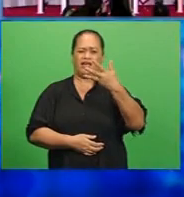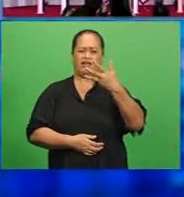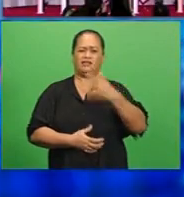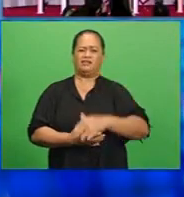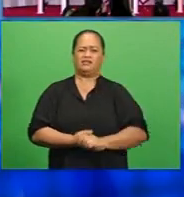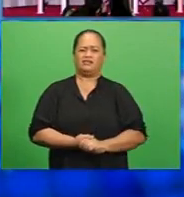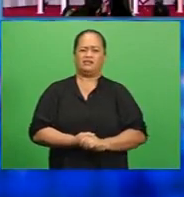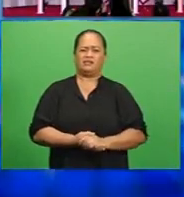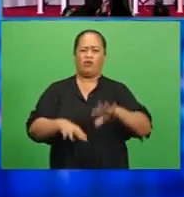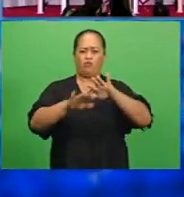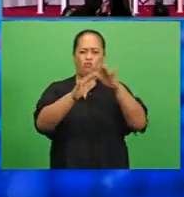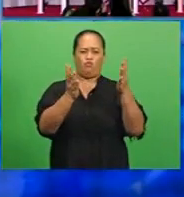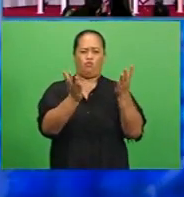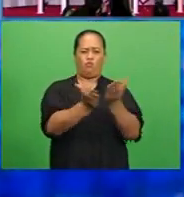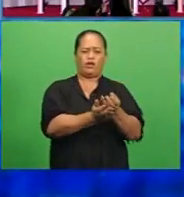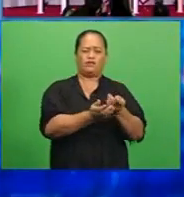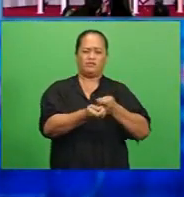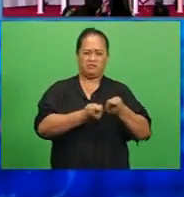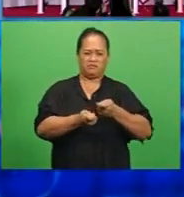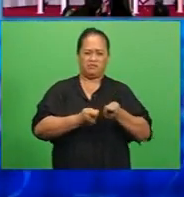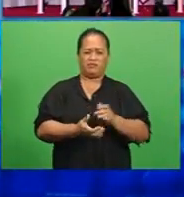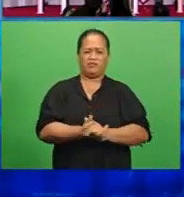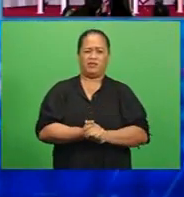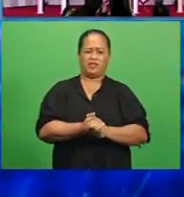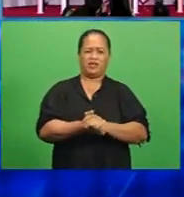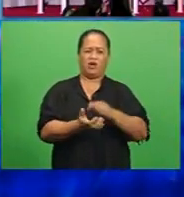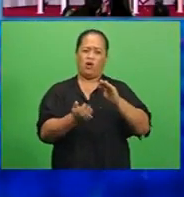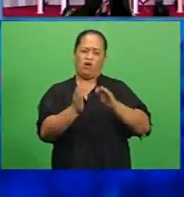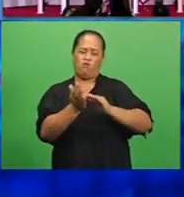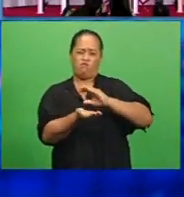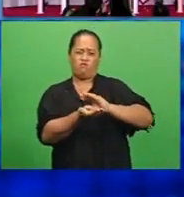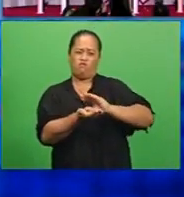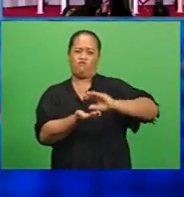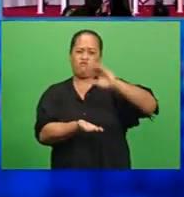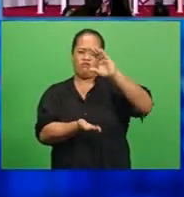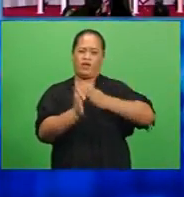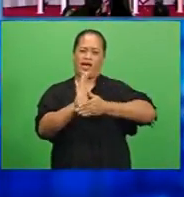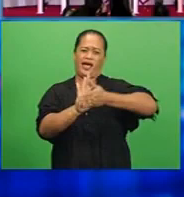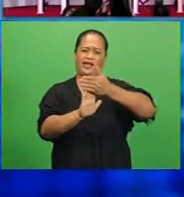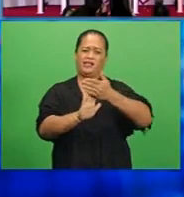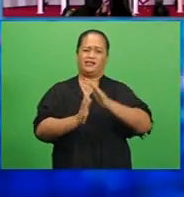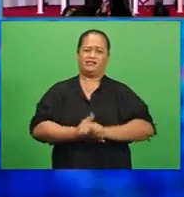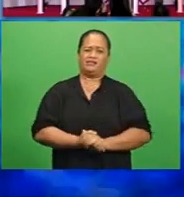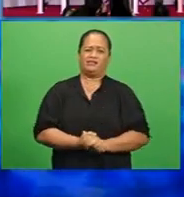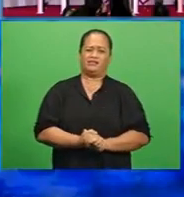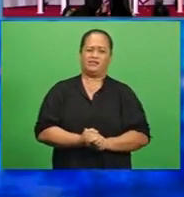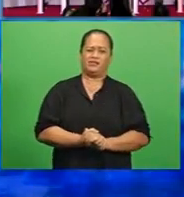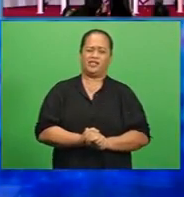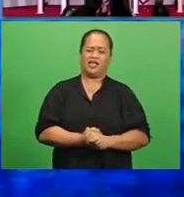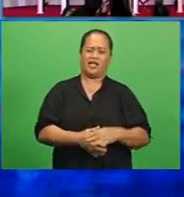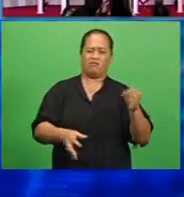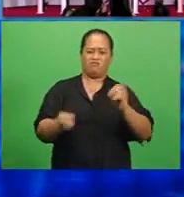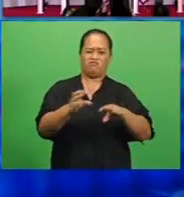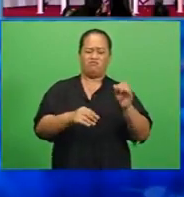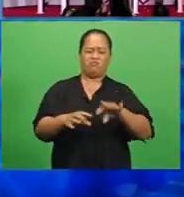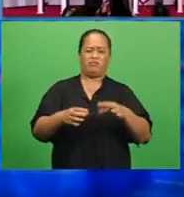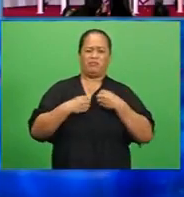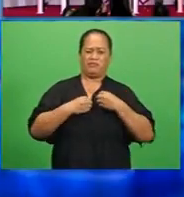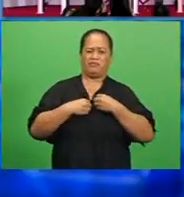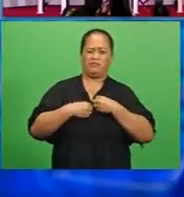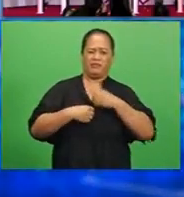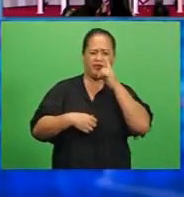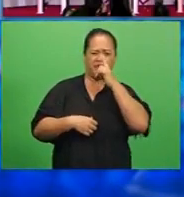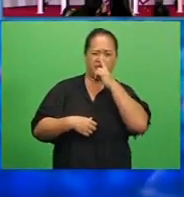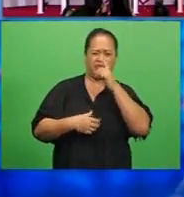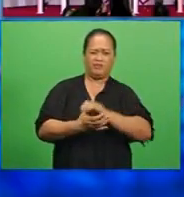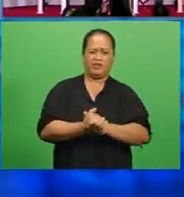World stock markets hit record highs on Monday, the first trading day of the new year, as investors hoped the rollout of vaccines